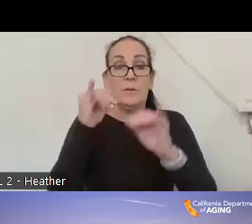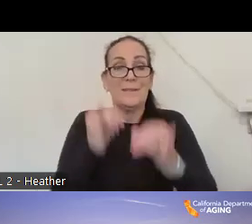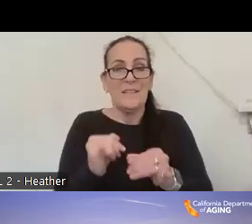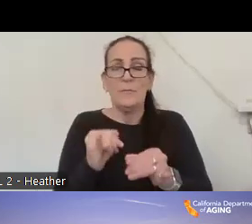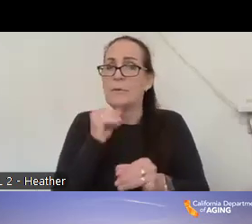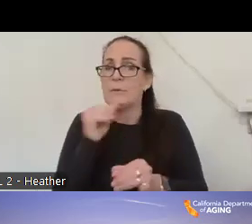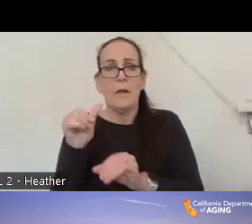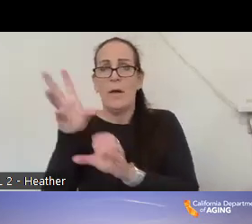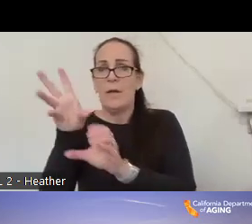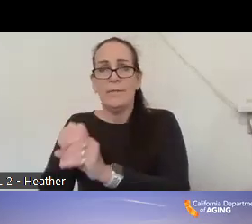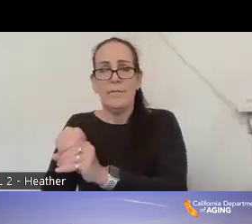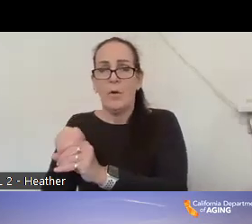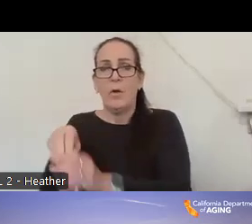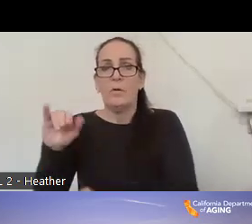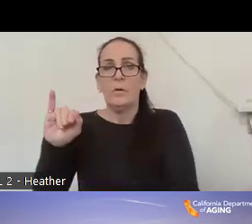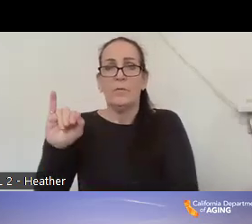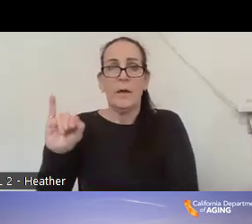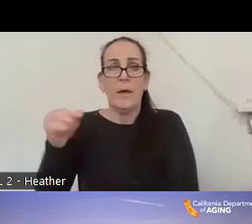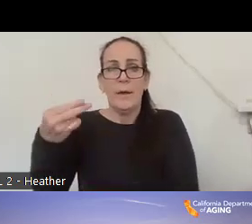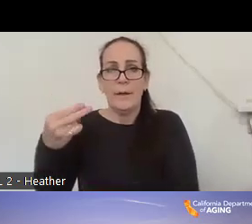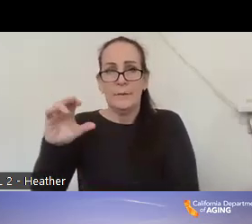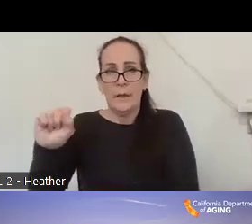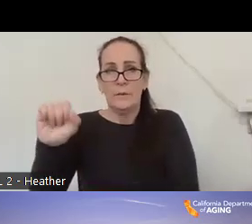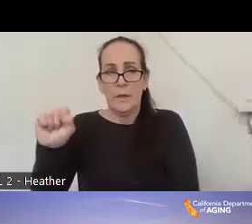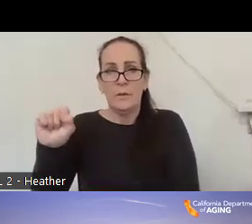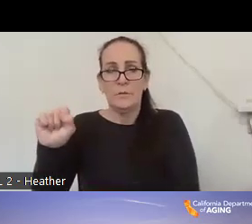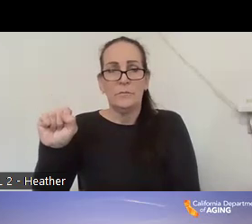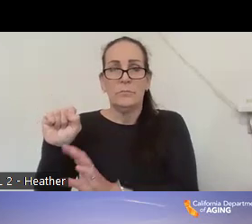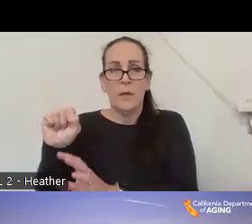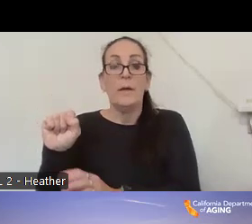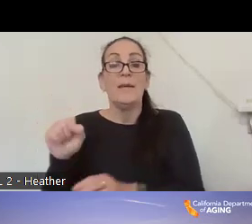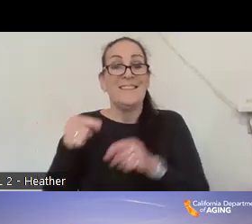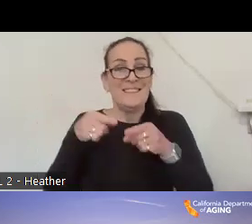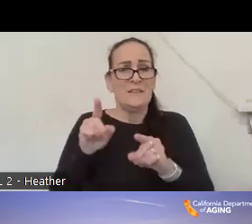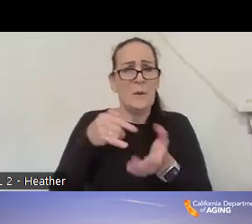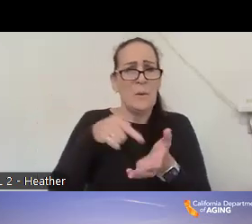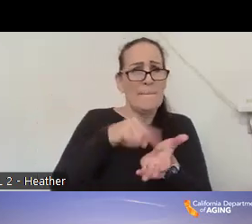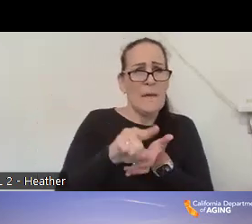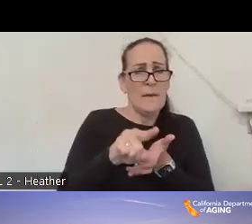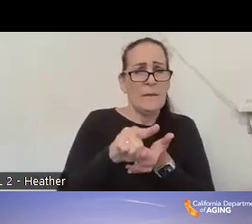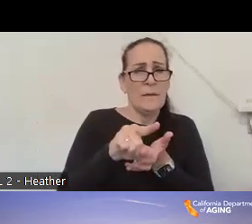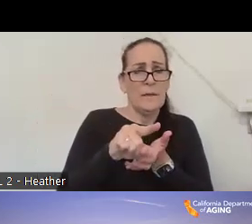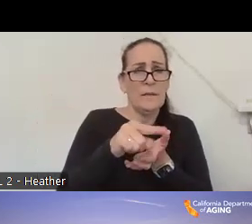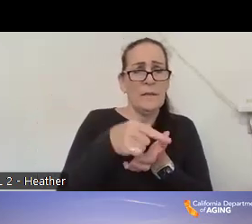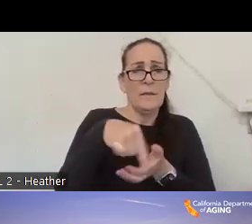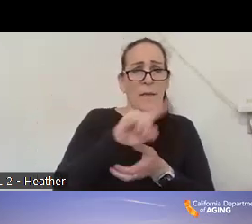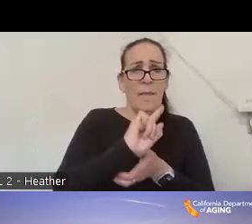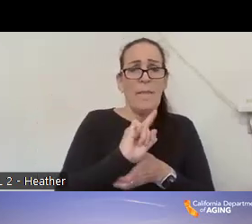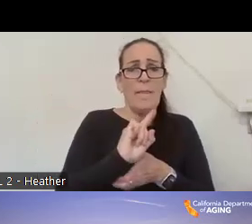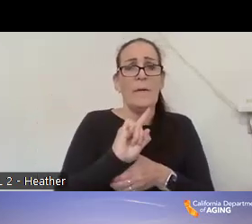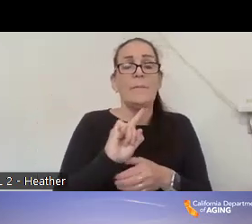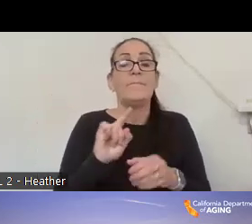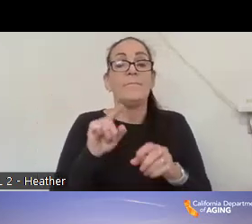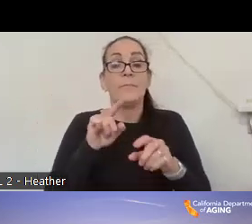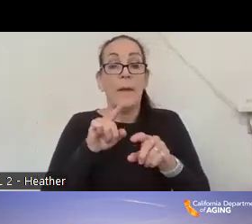non-IHSS employees. So that are still paid caregivers, but in different